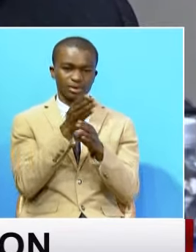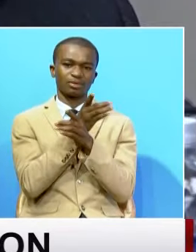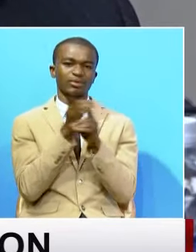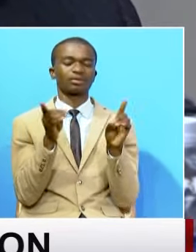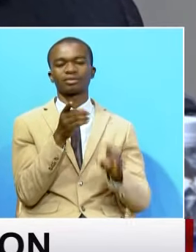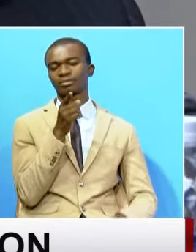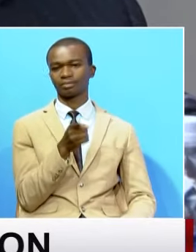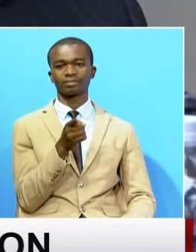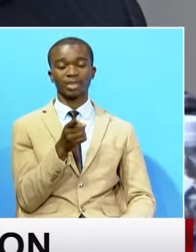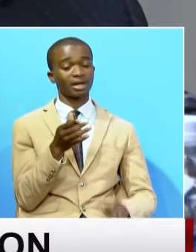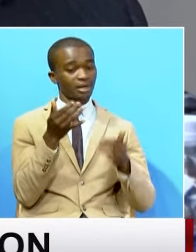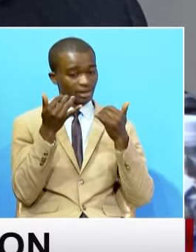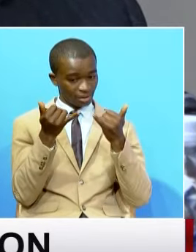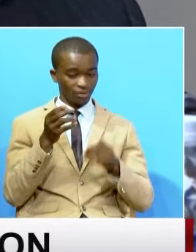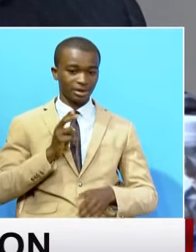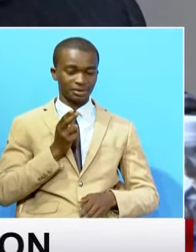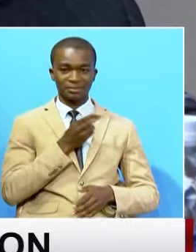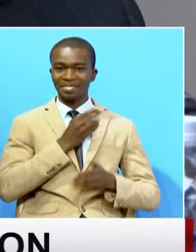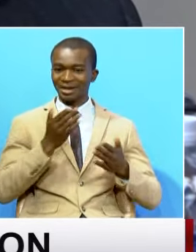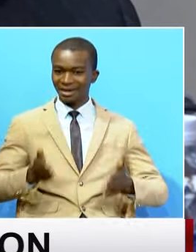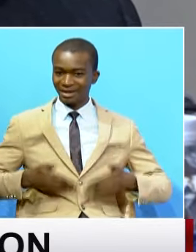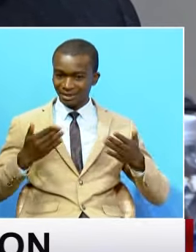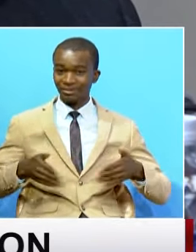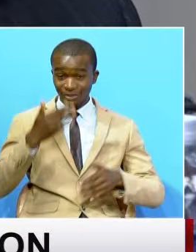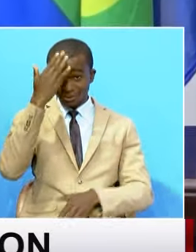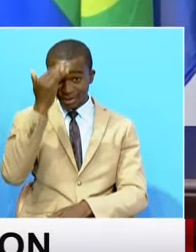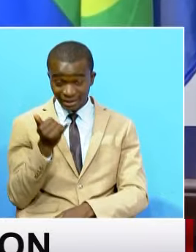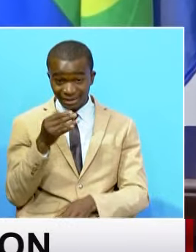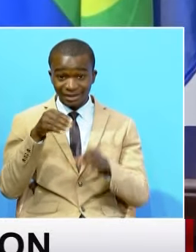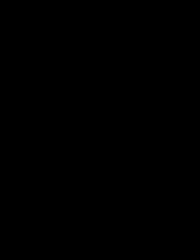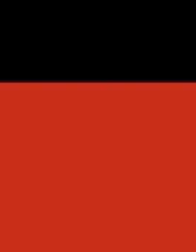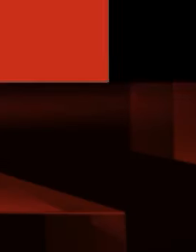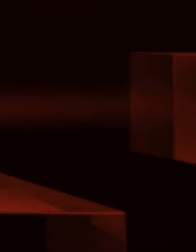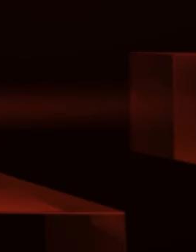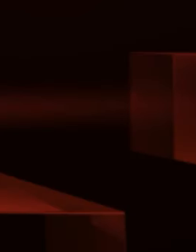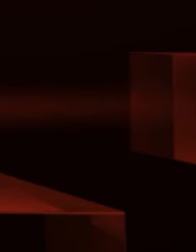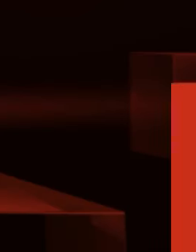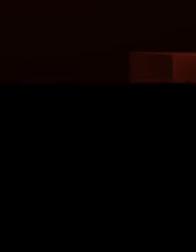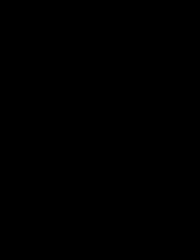President Hichilema reaffirms Zambia's commitment to peace and stability.